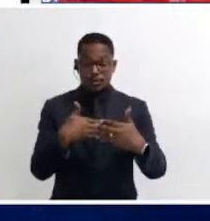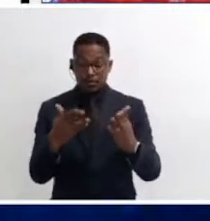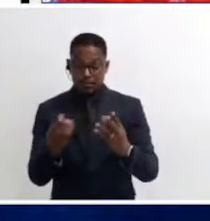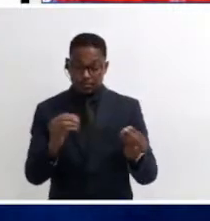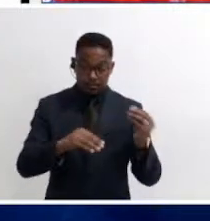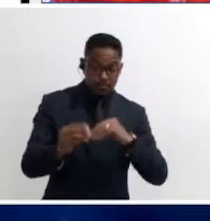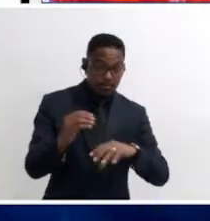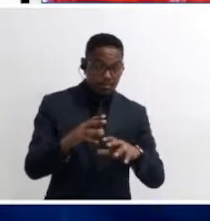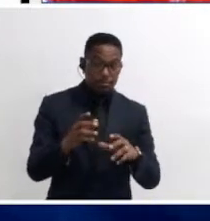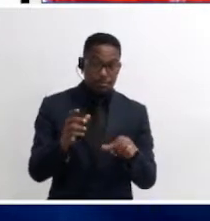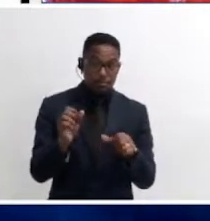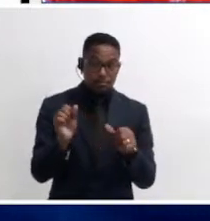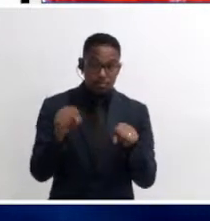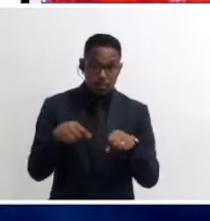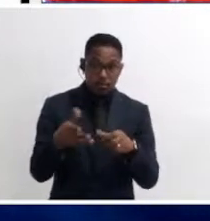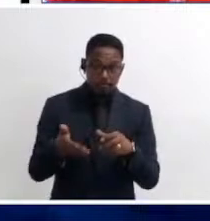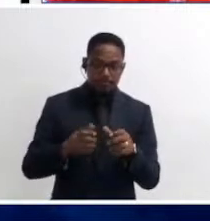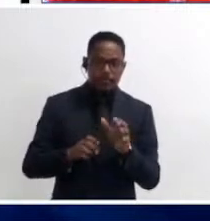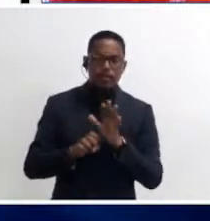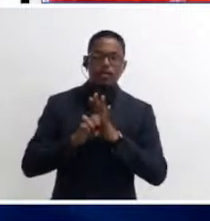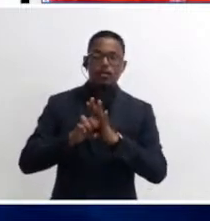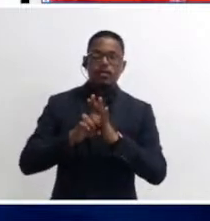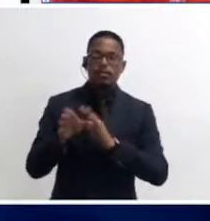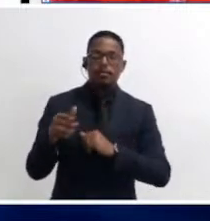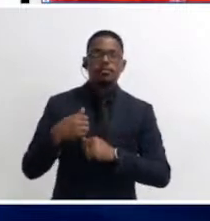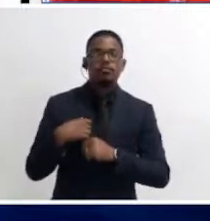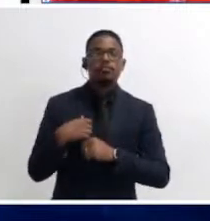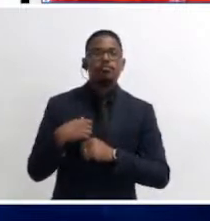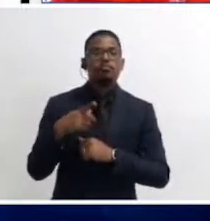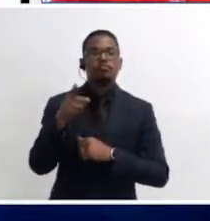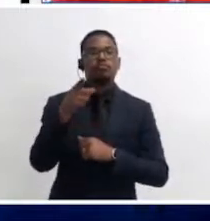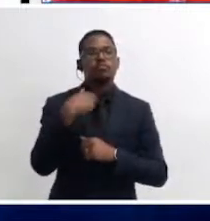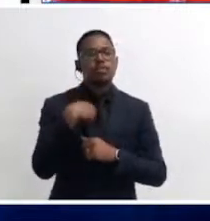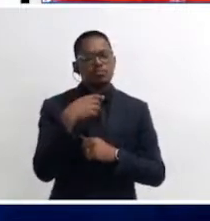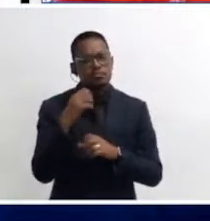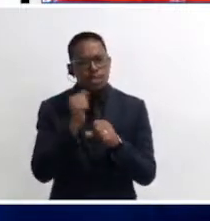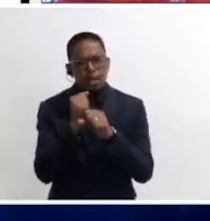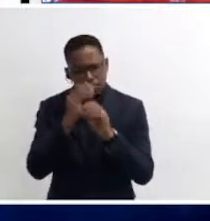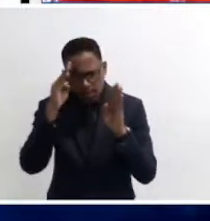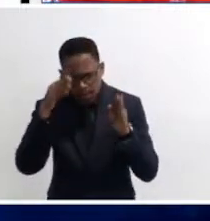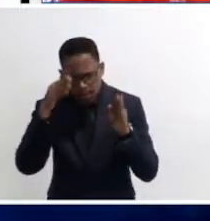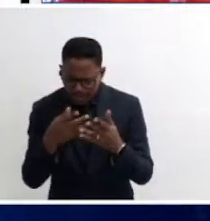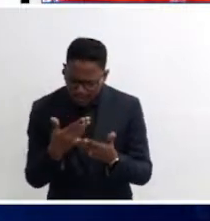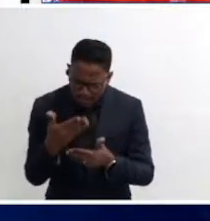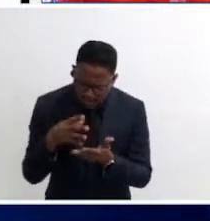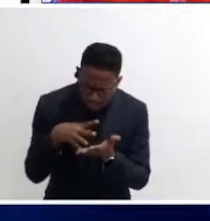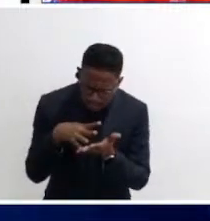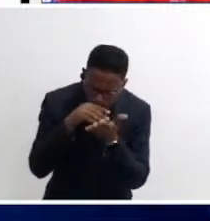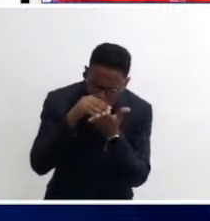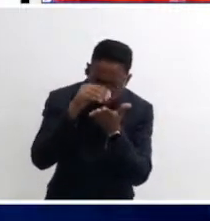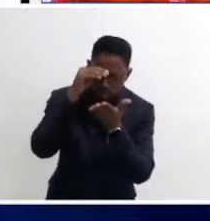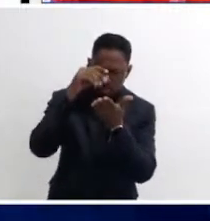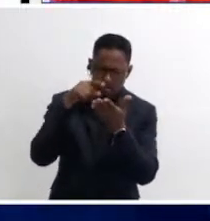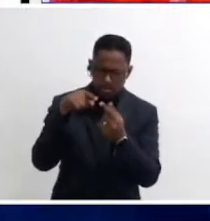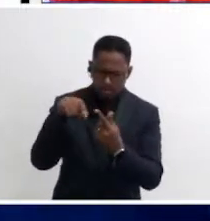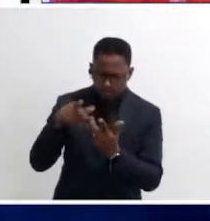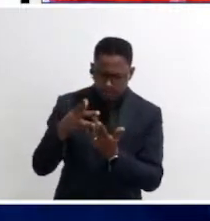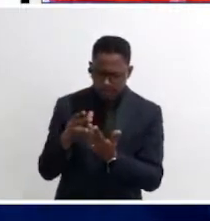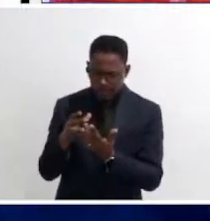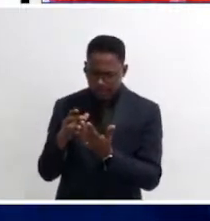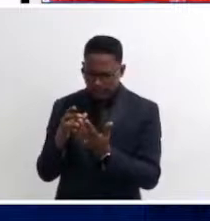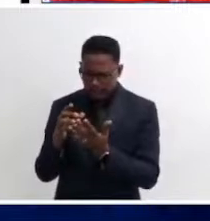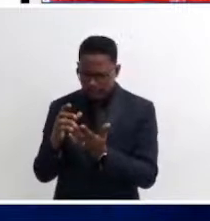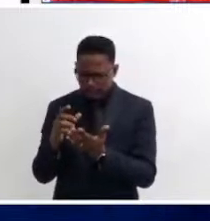if you work in the field, you start to learn about a number of different fundamental building blocks. And then